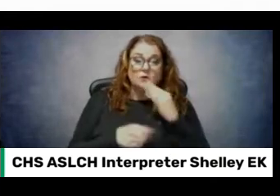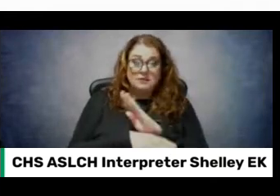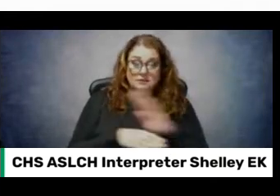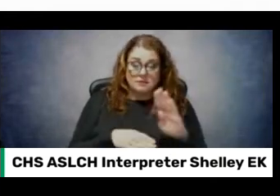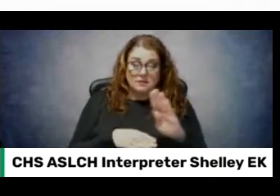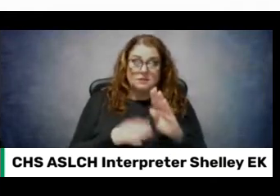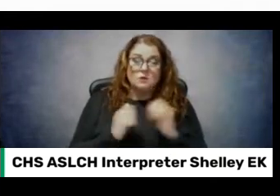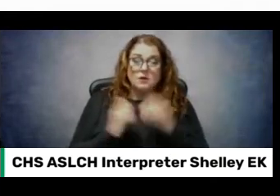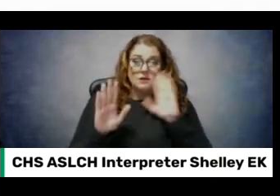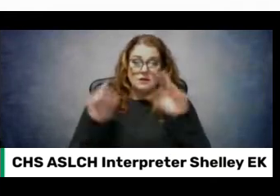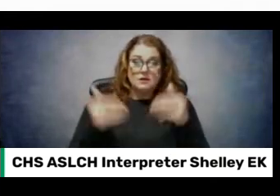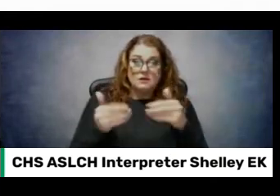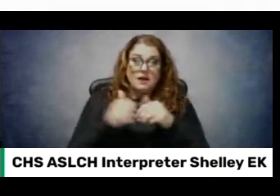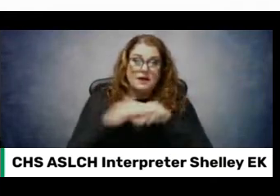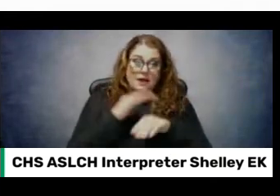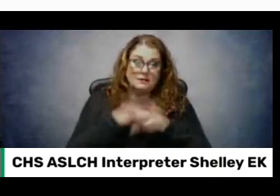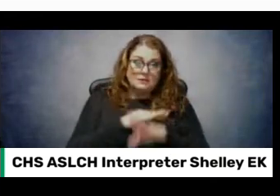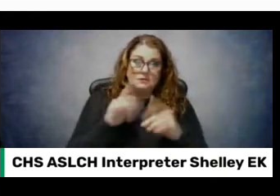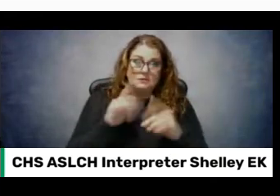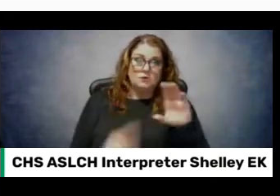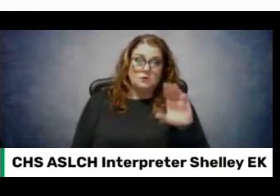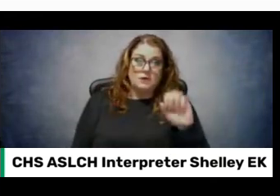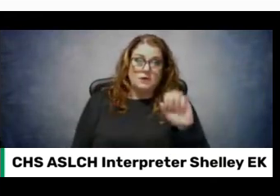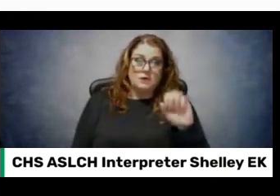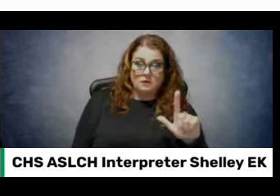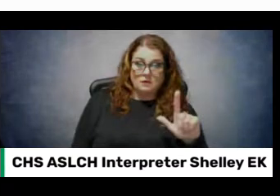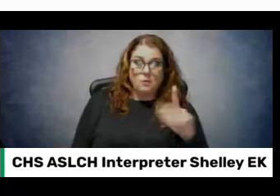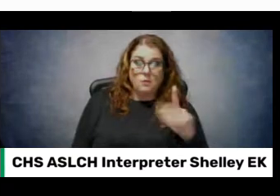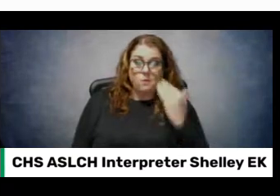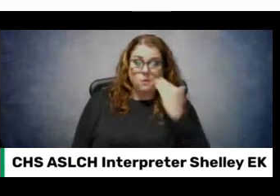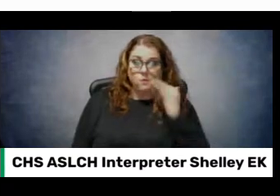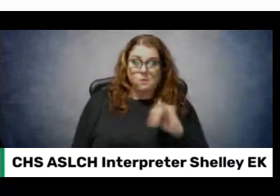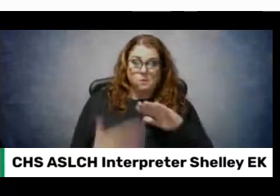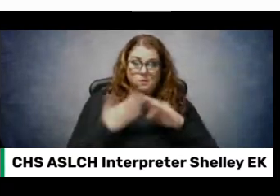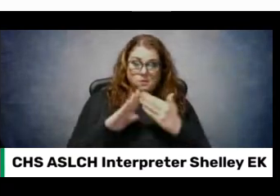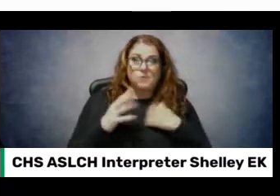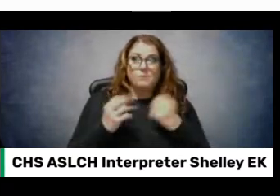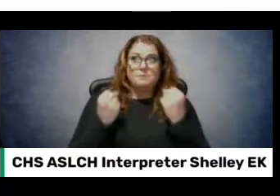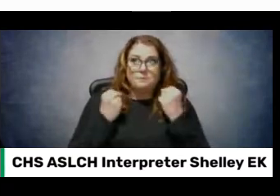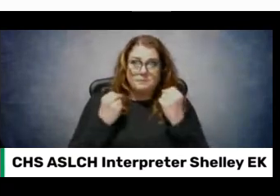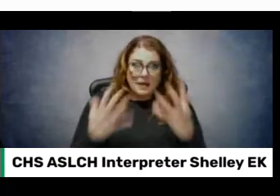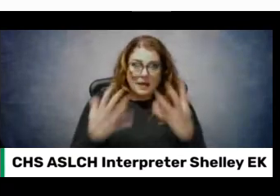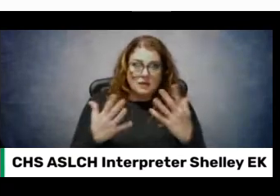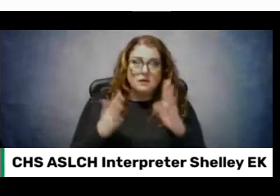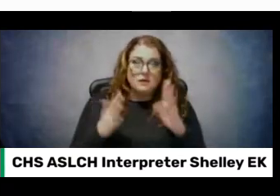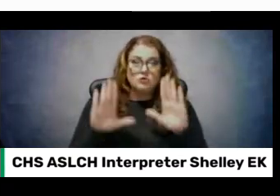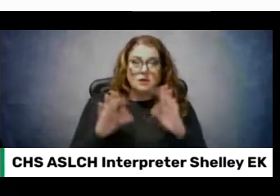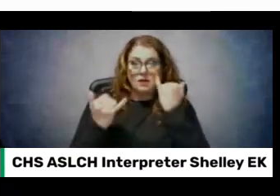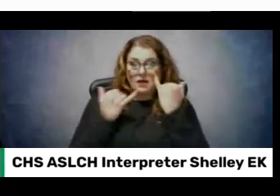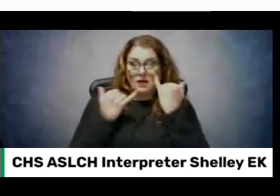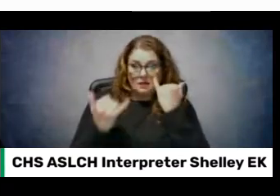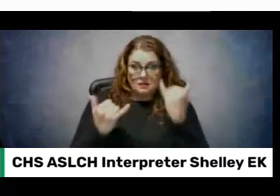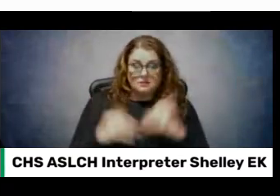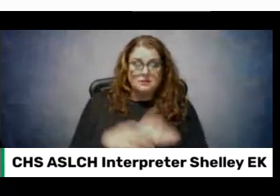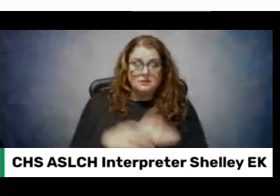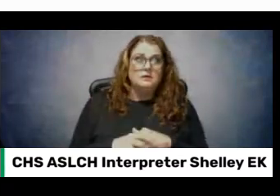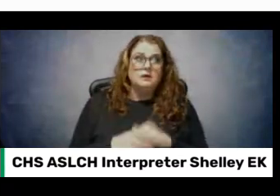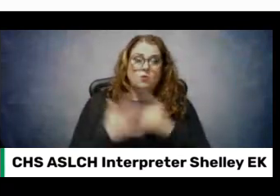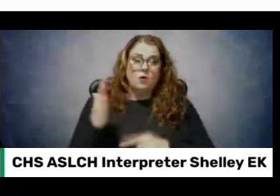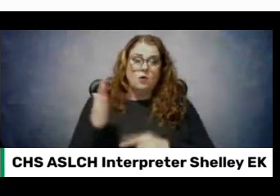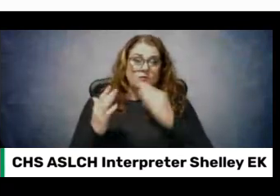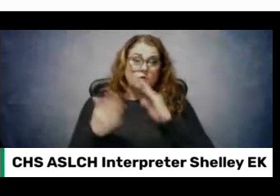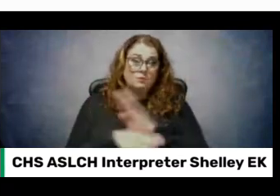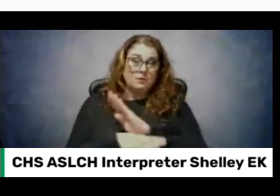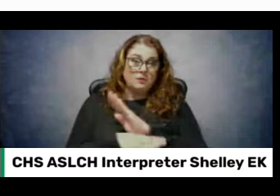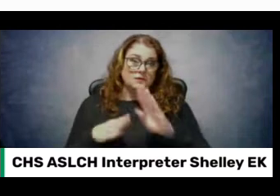with a focus on access to capital, knowing that communities have so many incredible ideas on what food businesses